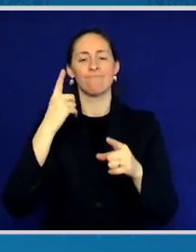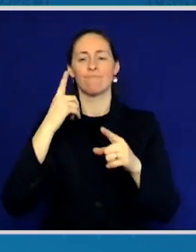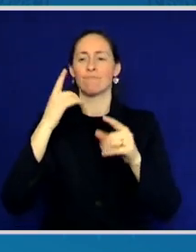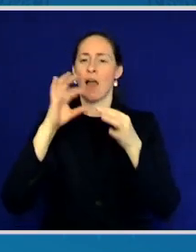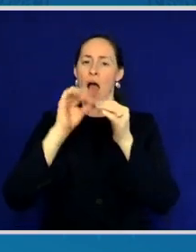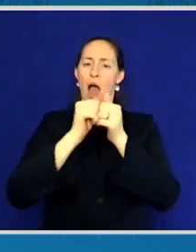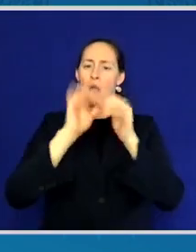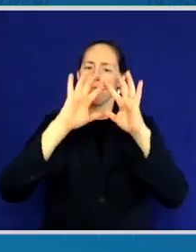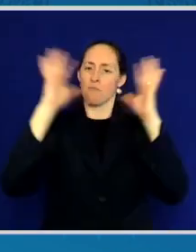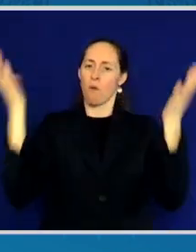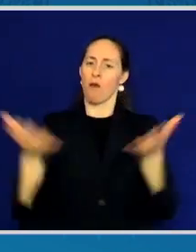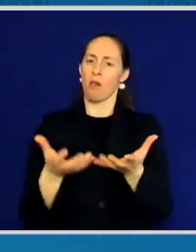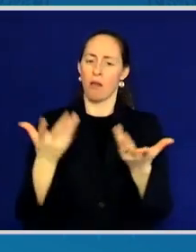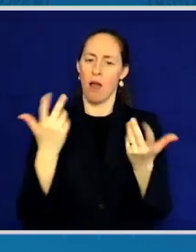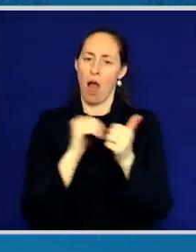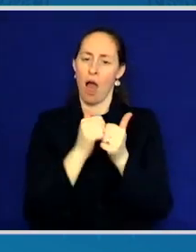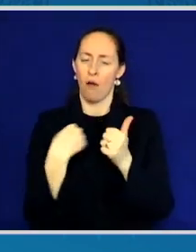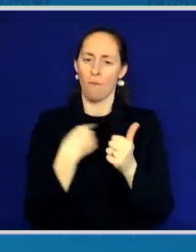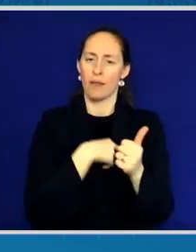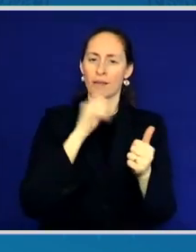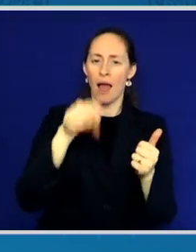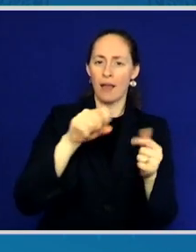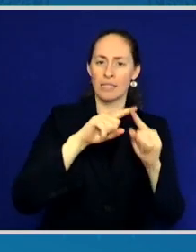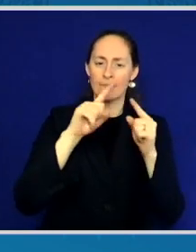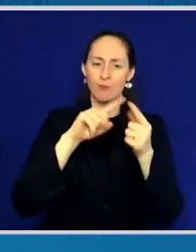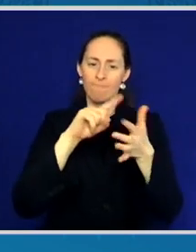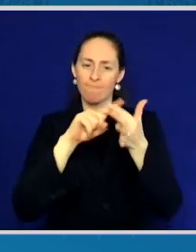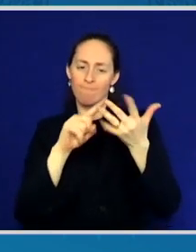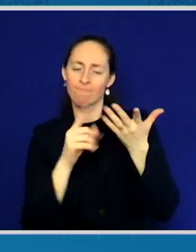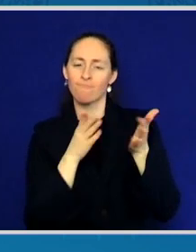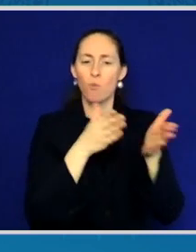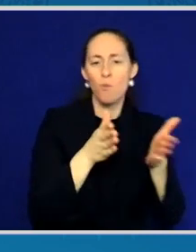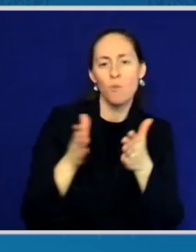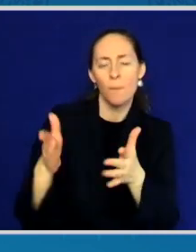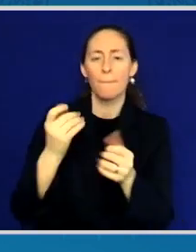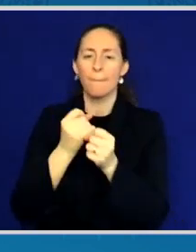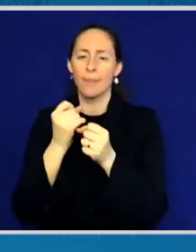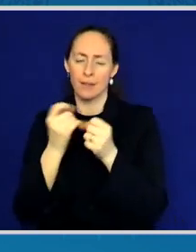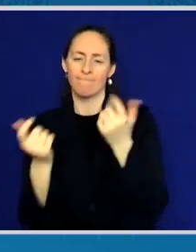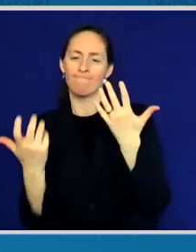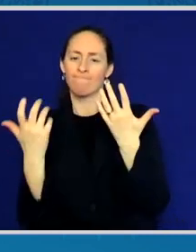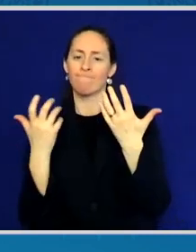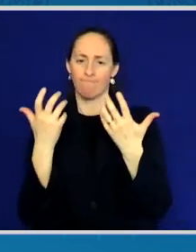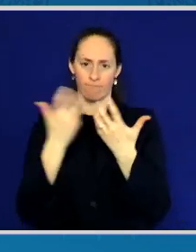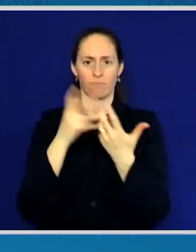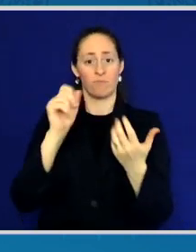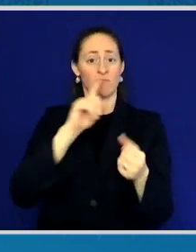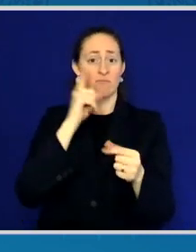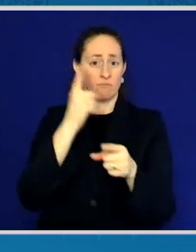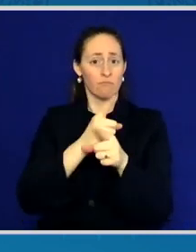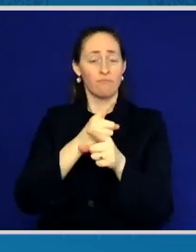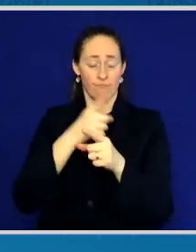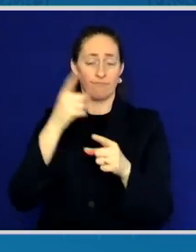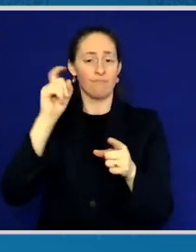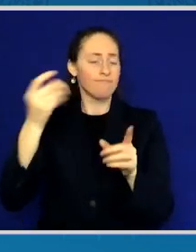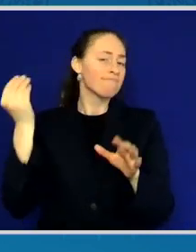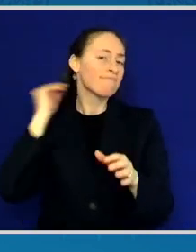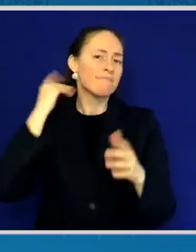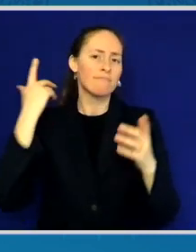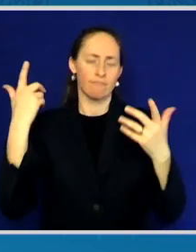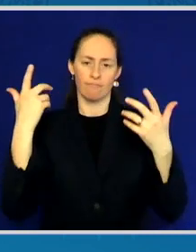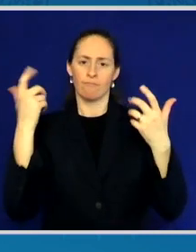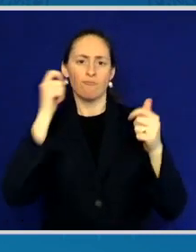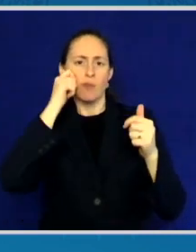multimodal transportation system. And while it is important to always keep a racial equity lens, because we know if we do